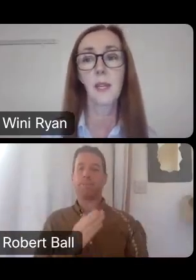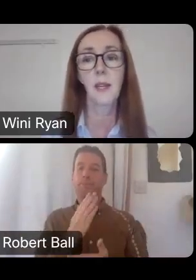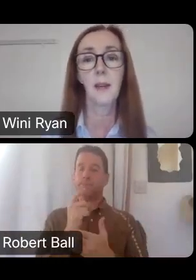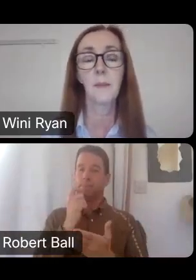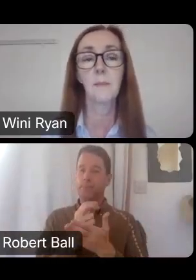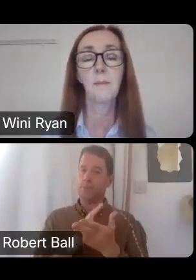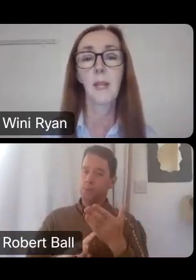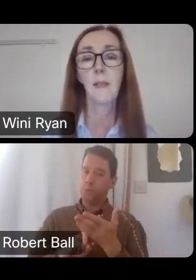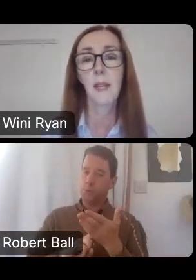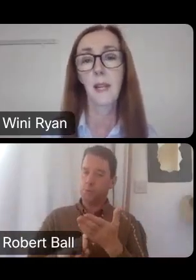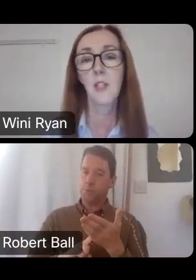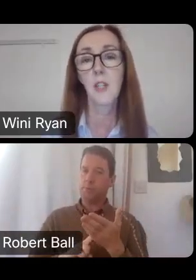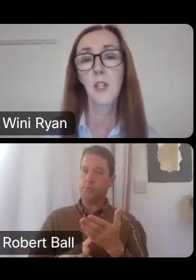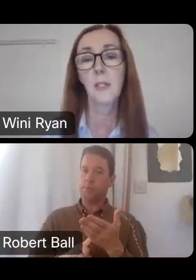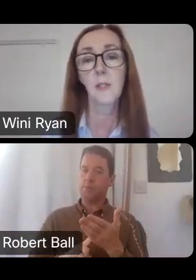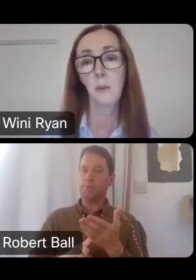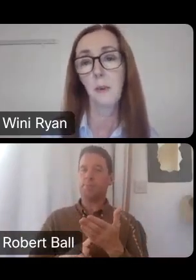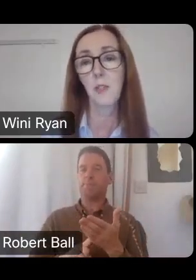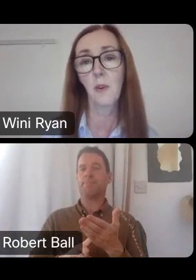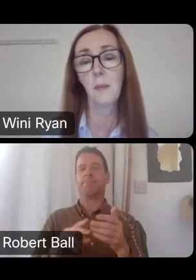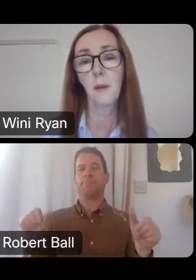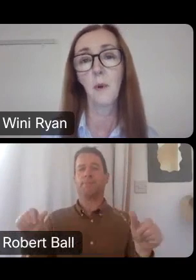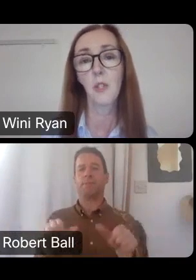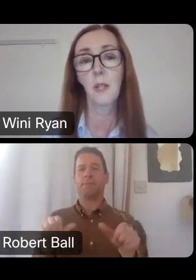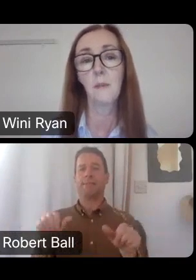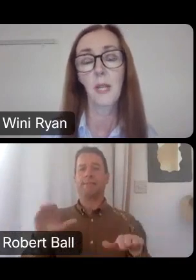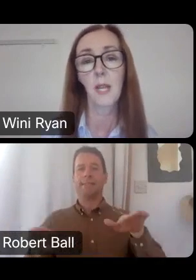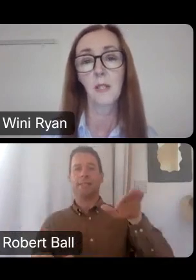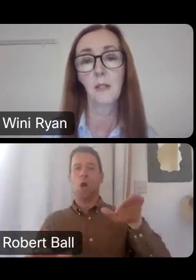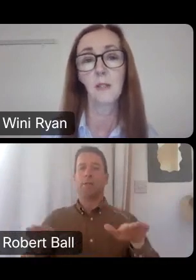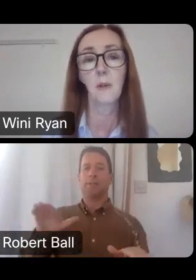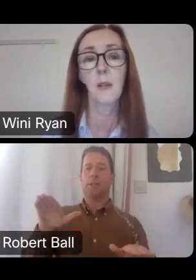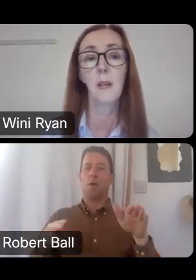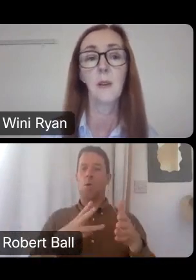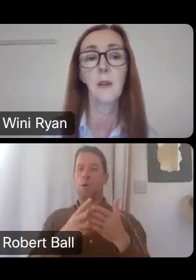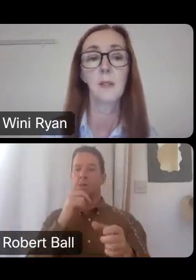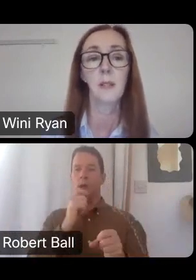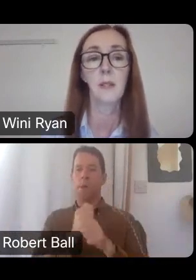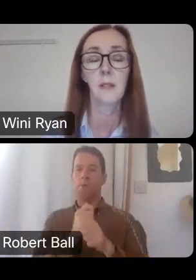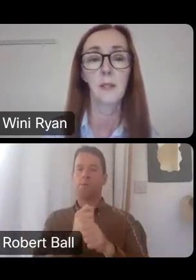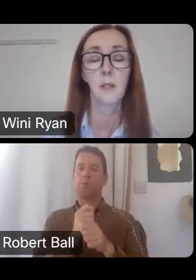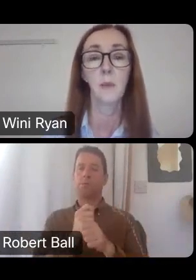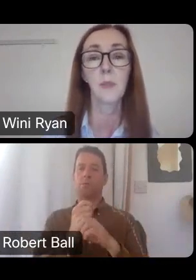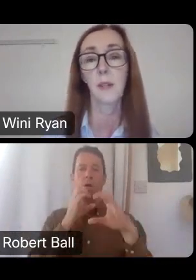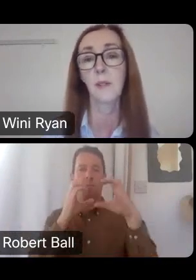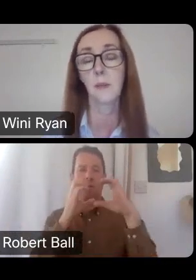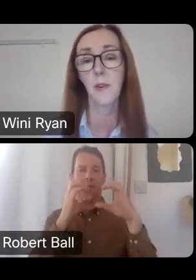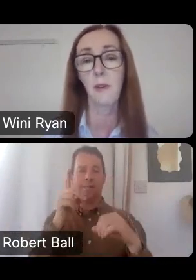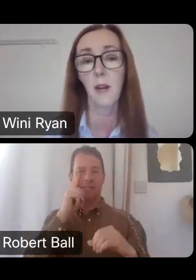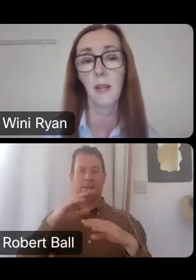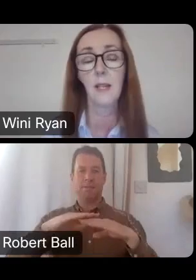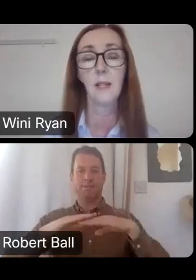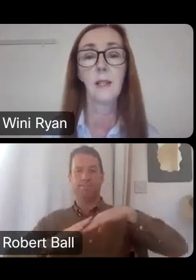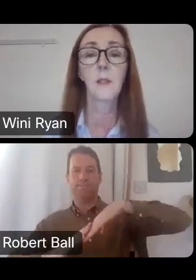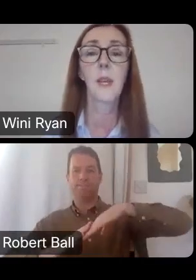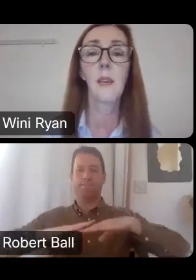the analogy of the seesaw when we're talking about emotion and communication. So here you can see on the seesaw, one side is up very